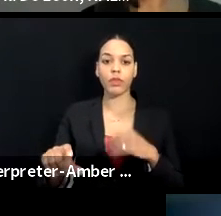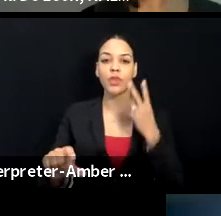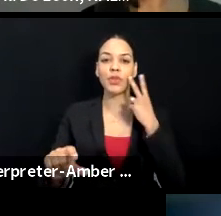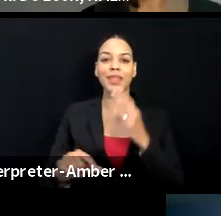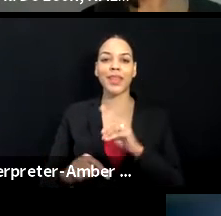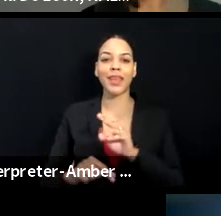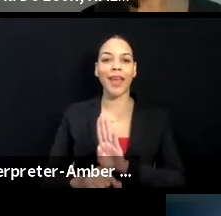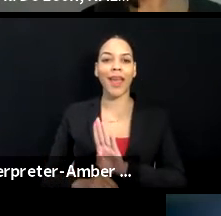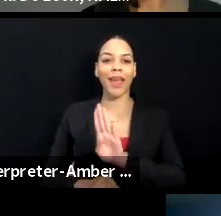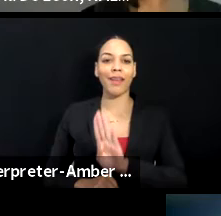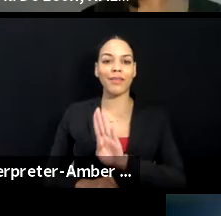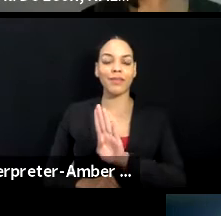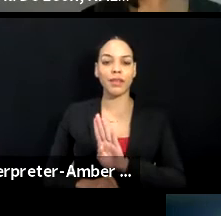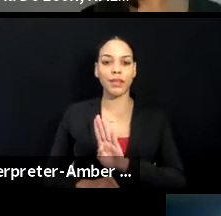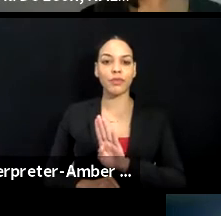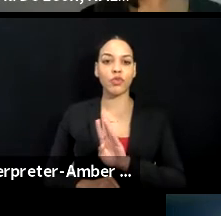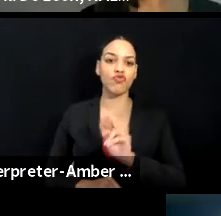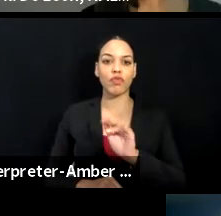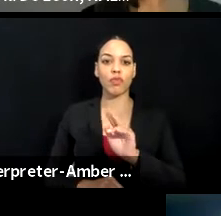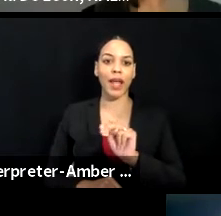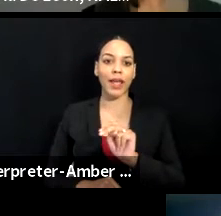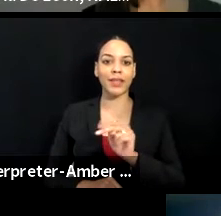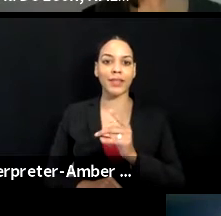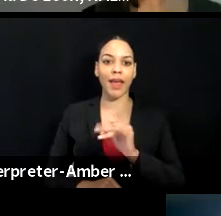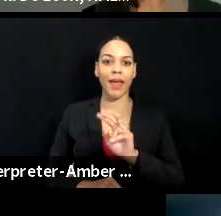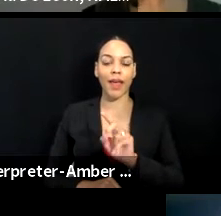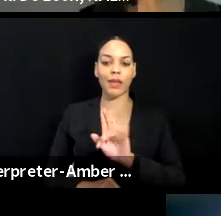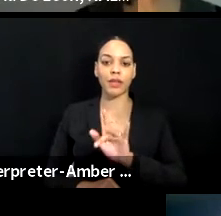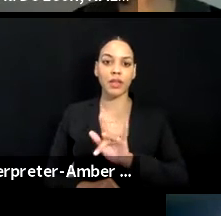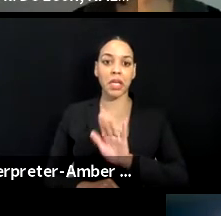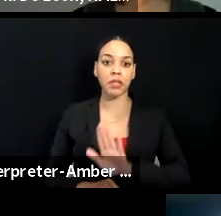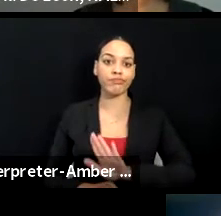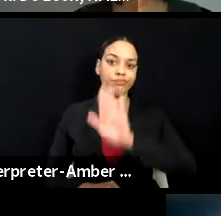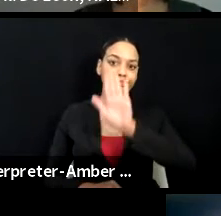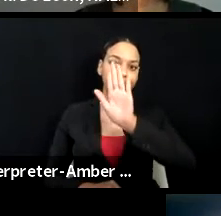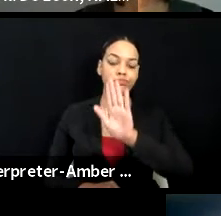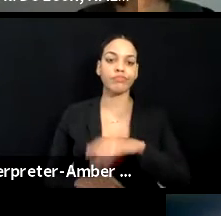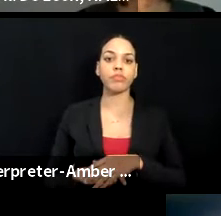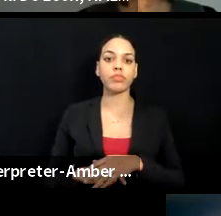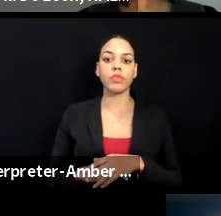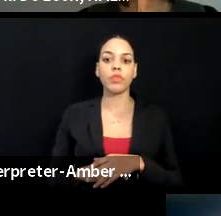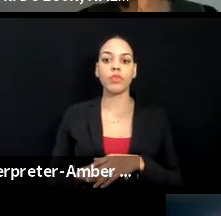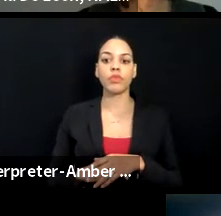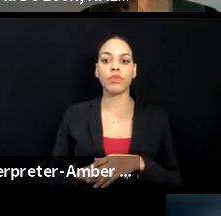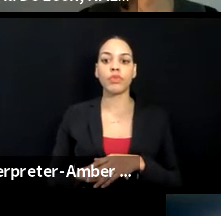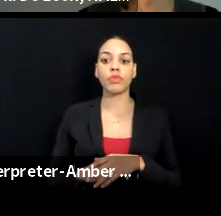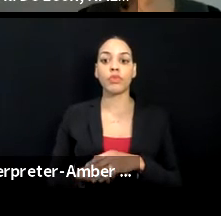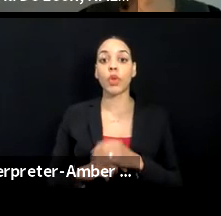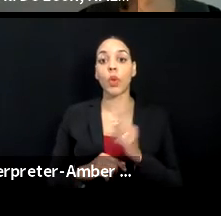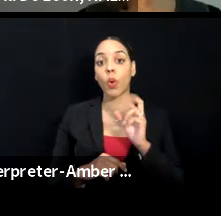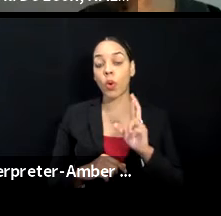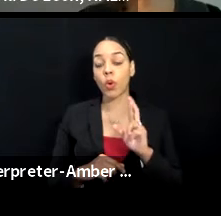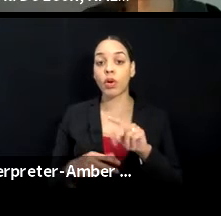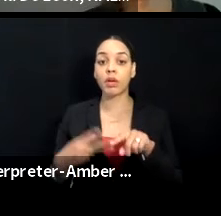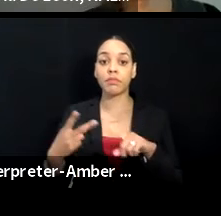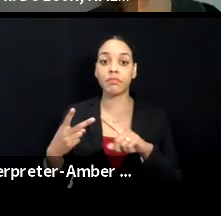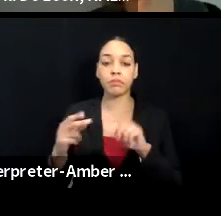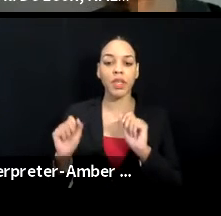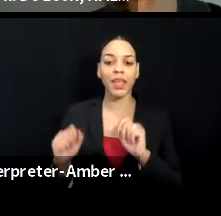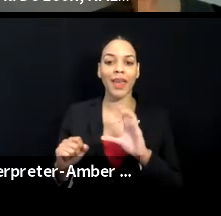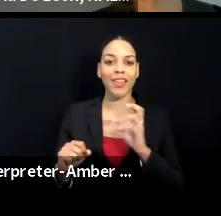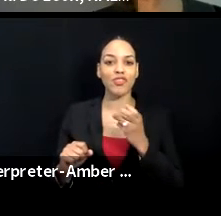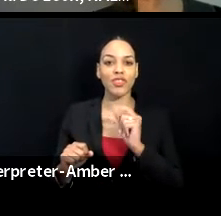raise hand feature, and you could throw out an idea there or post it in the chat, and we will most